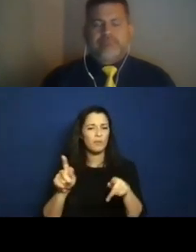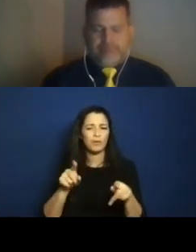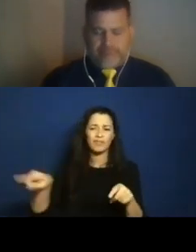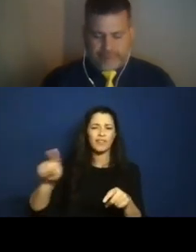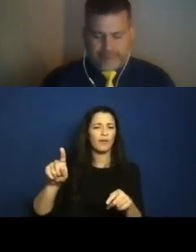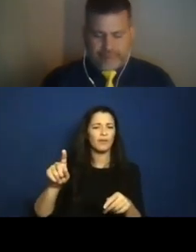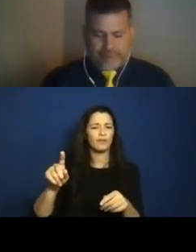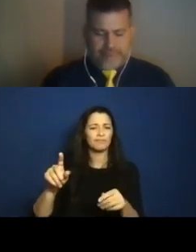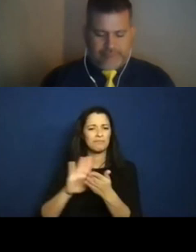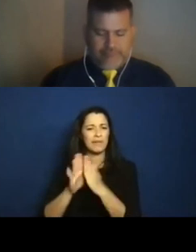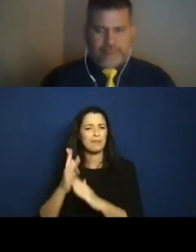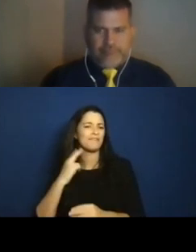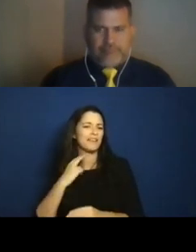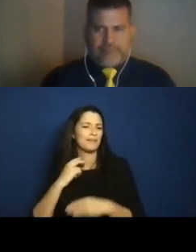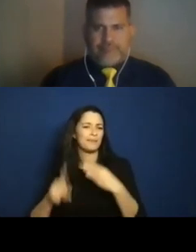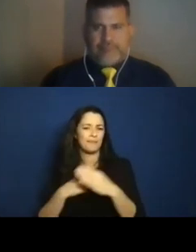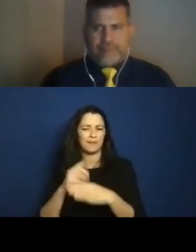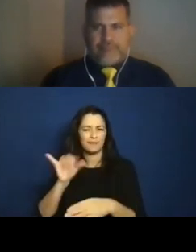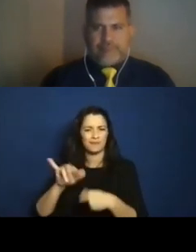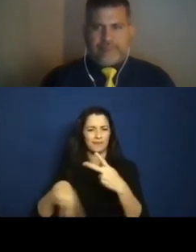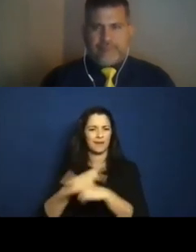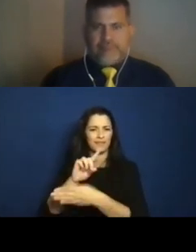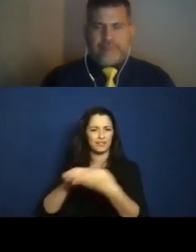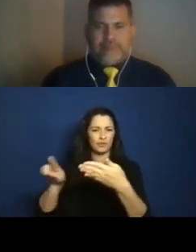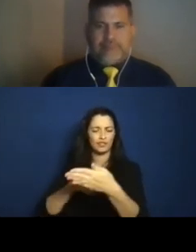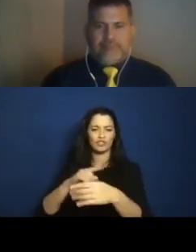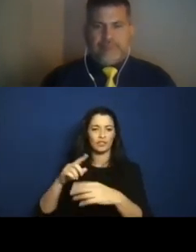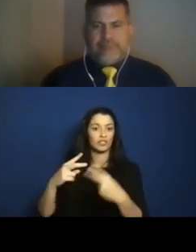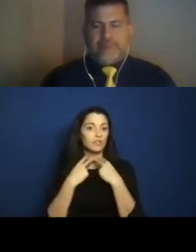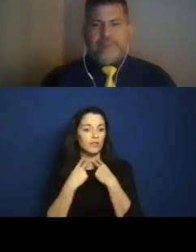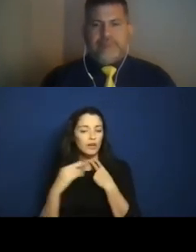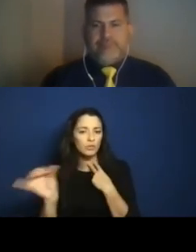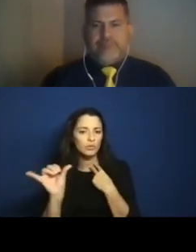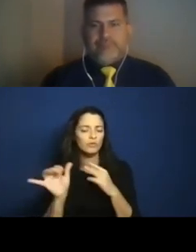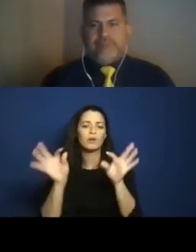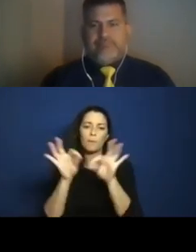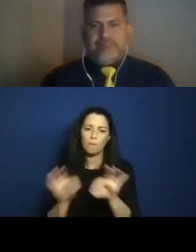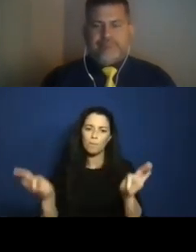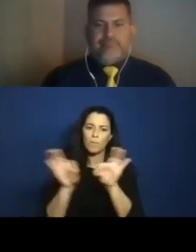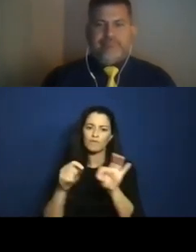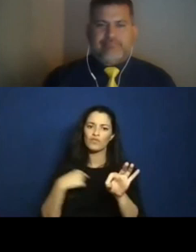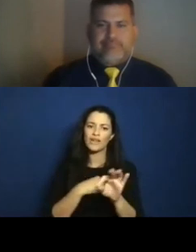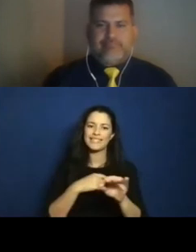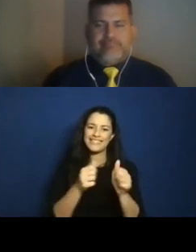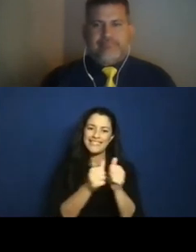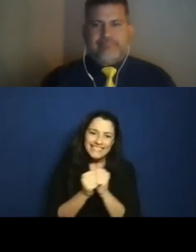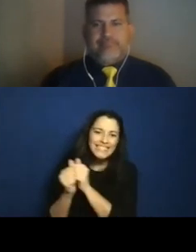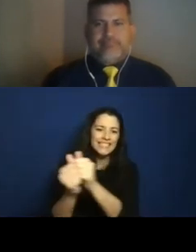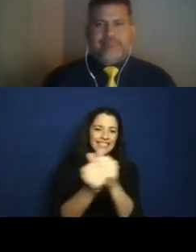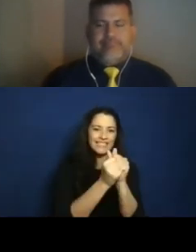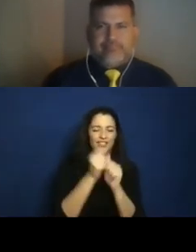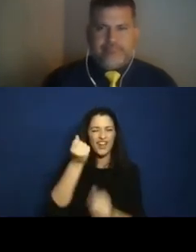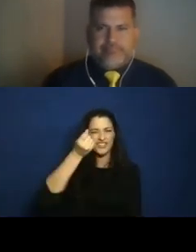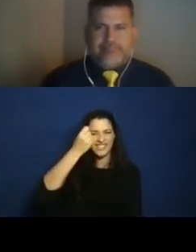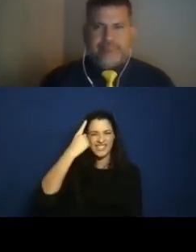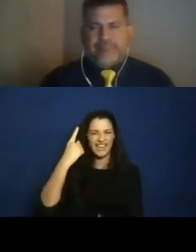of levels of discrimination who were not able to move forward, that it's important for us to collectively understand and